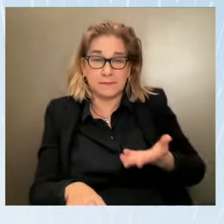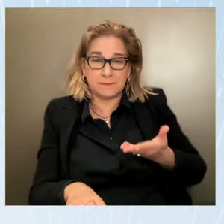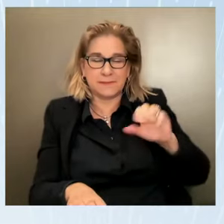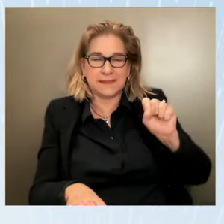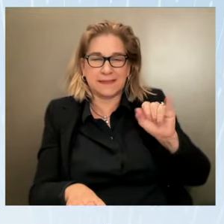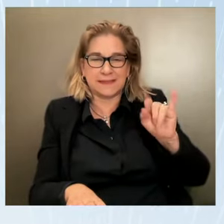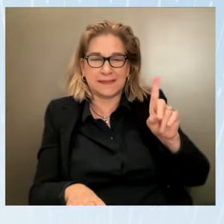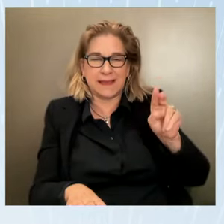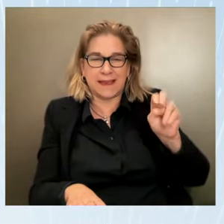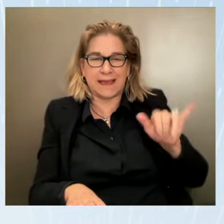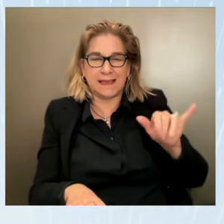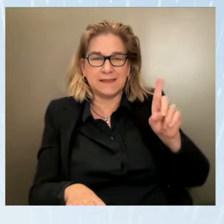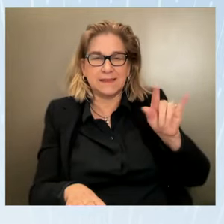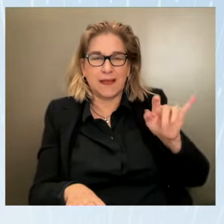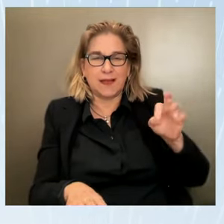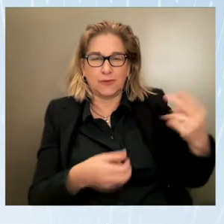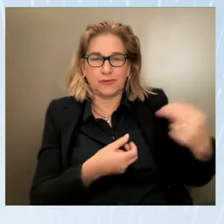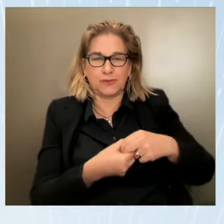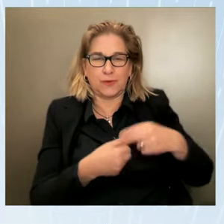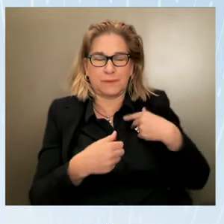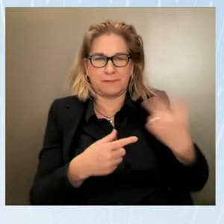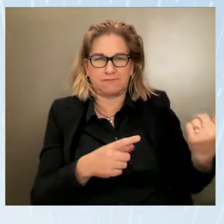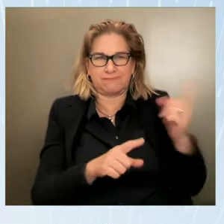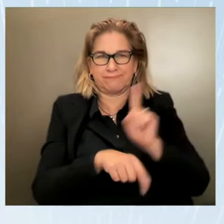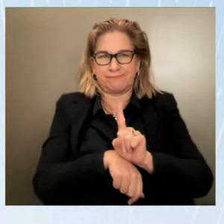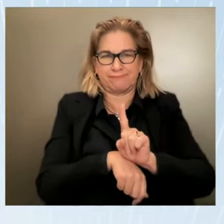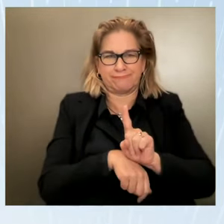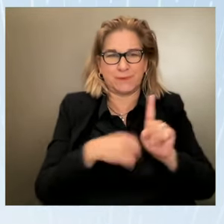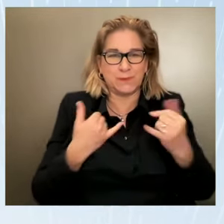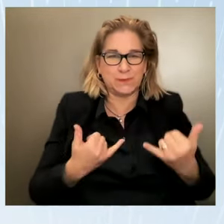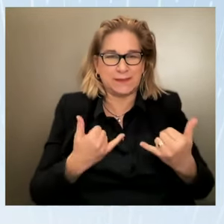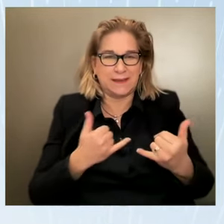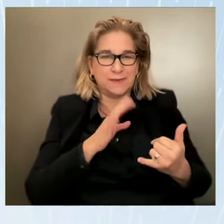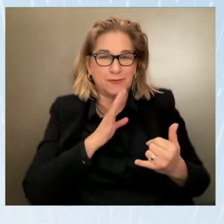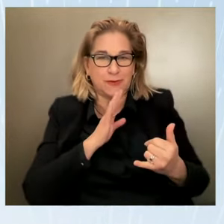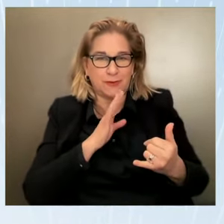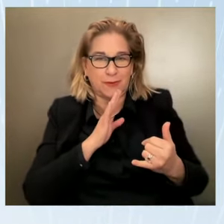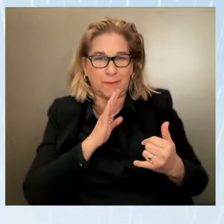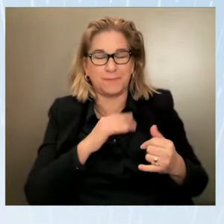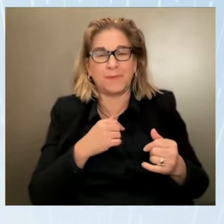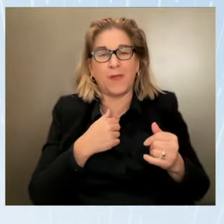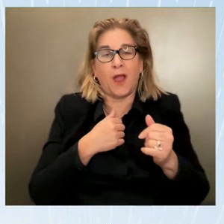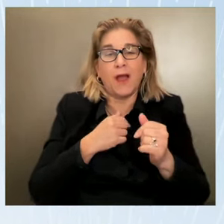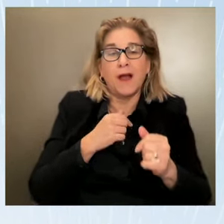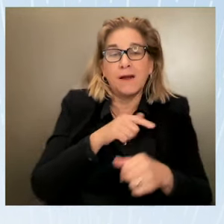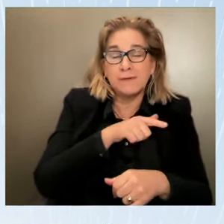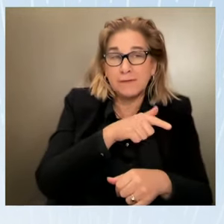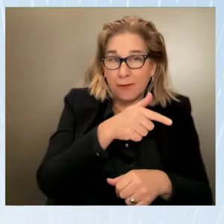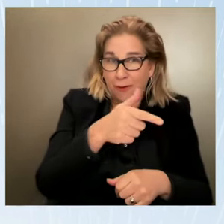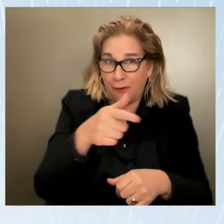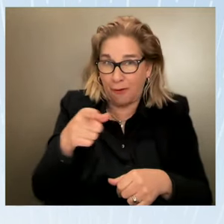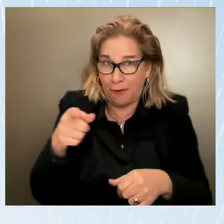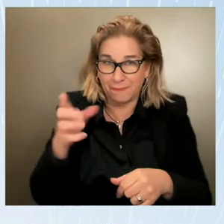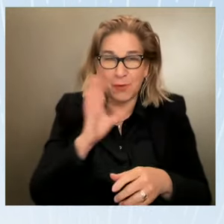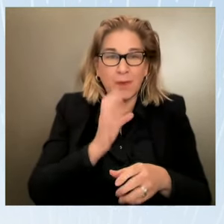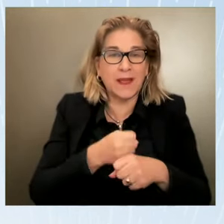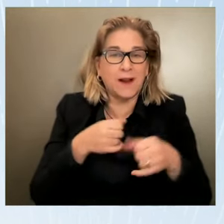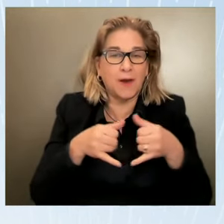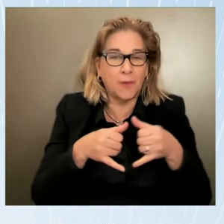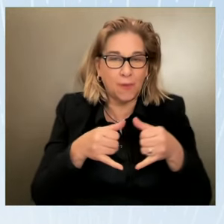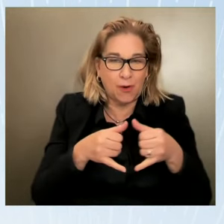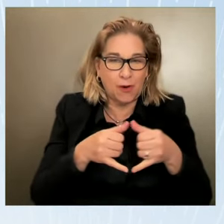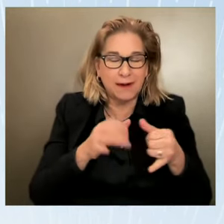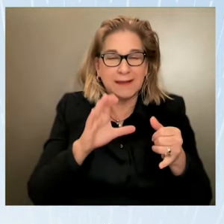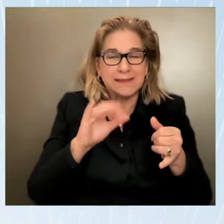words about each recipient, invite them up while Cindy, you read the citations, and we get a chance to present the awards. So let's take that on.